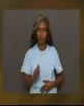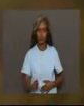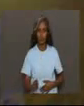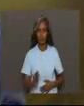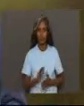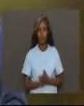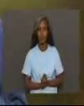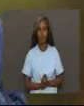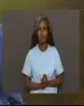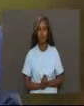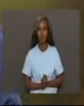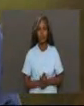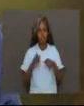geometry.